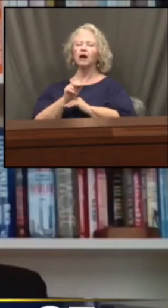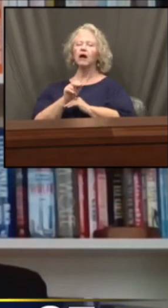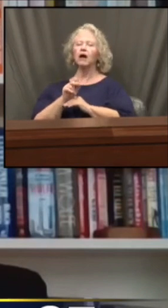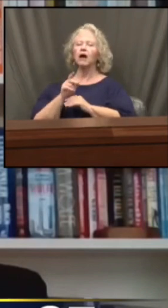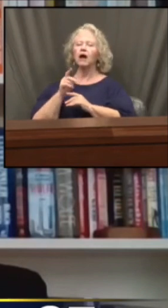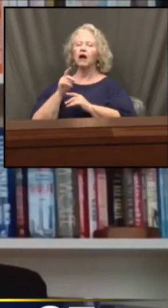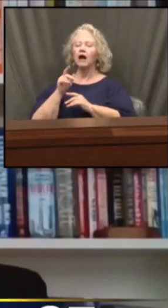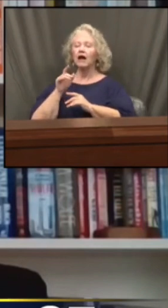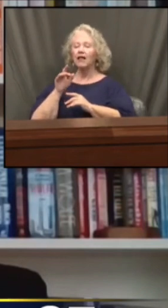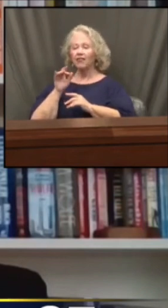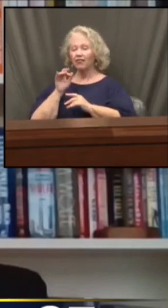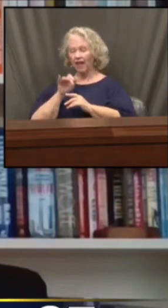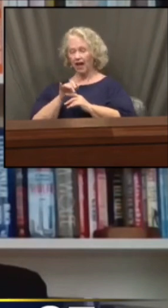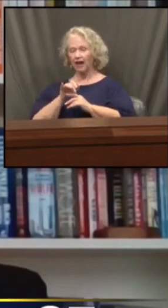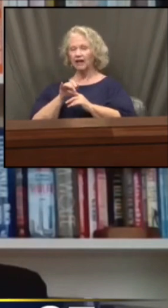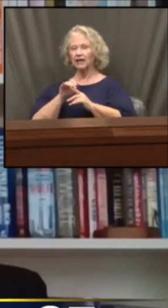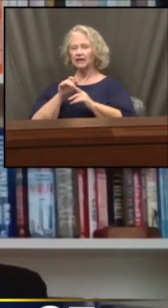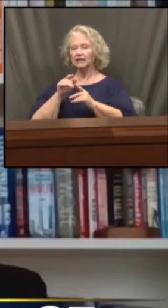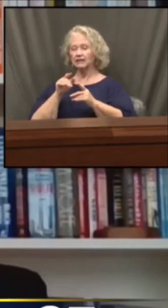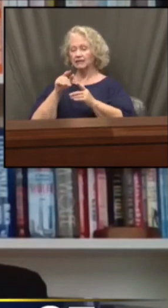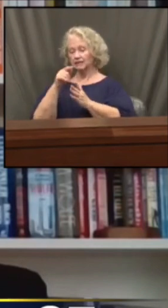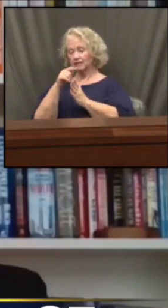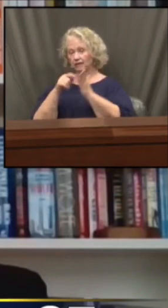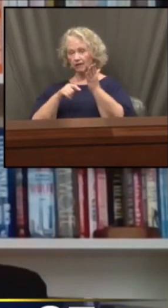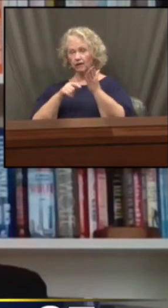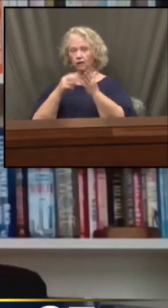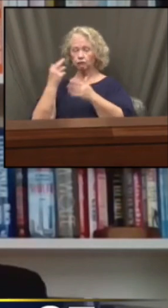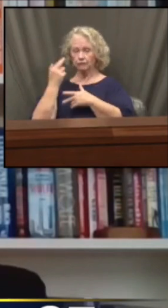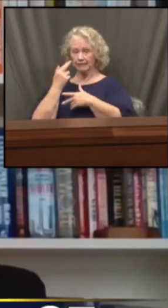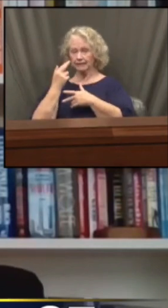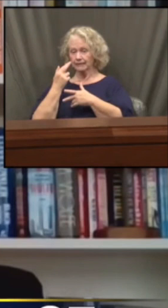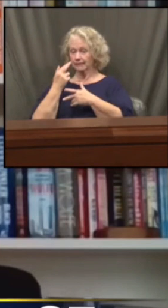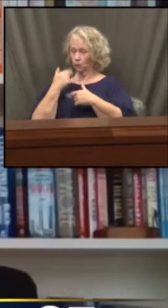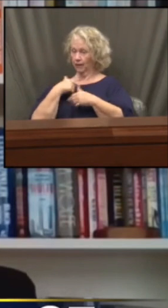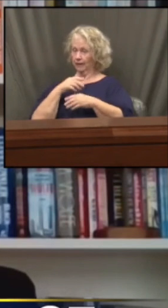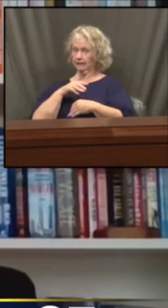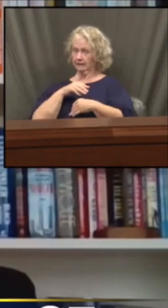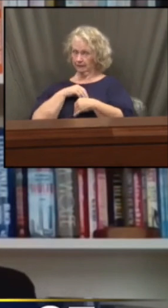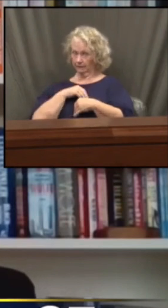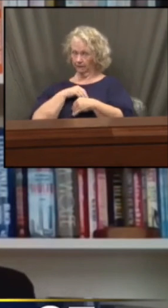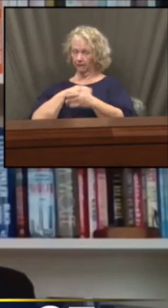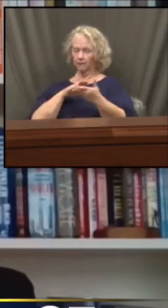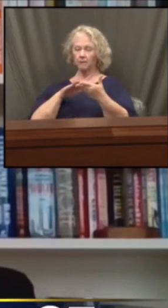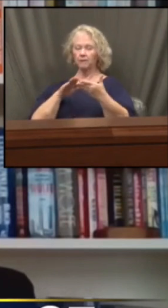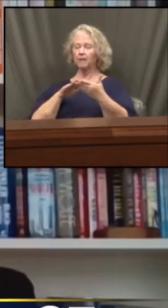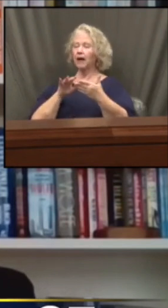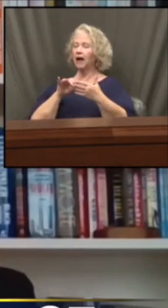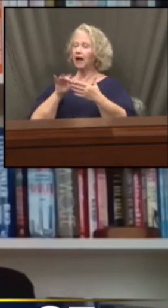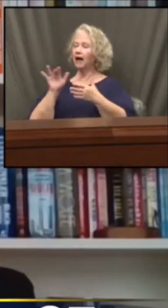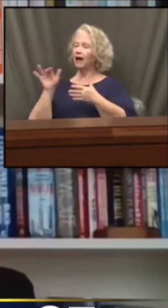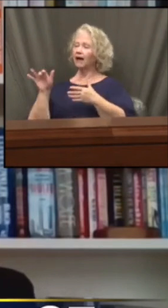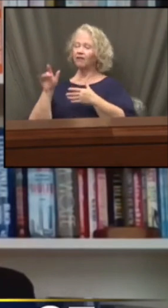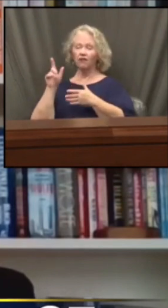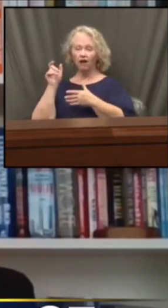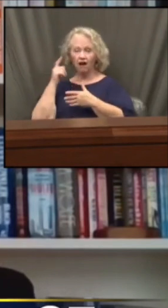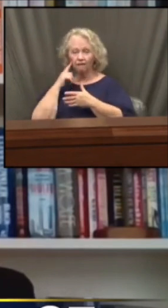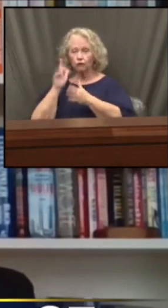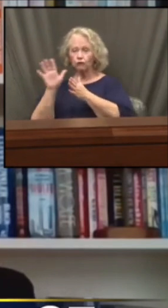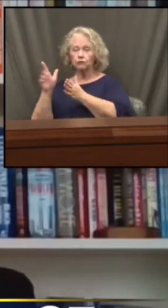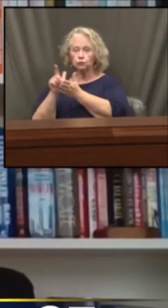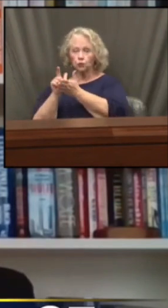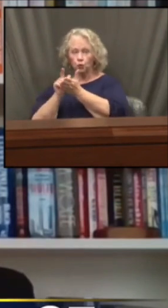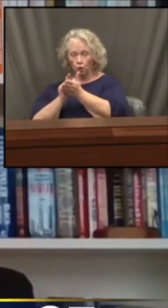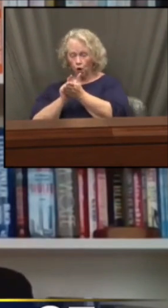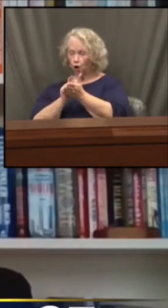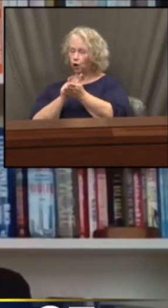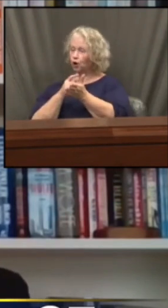objections in the order, and as Paul explained, which the governor's legal counsel has determined he has the full authority